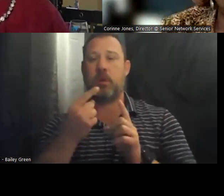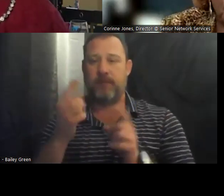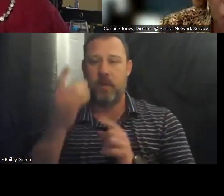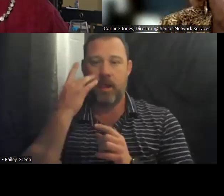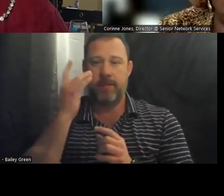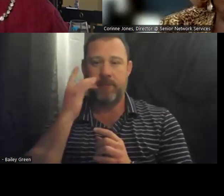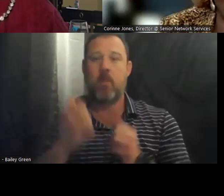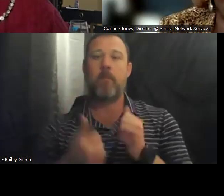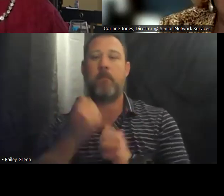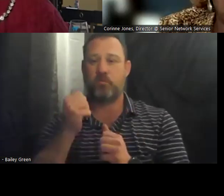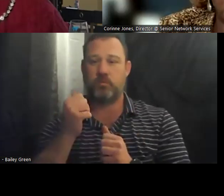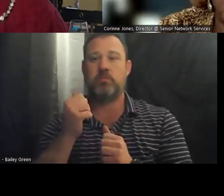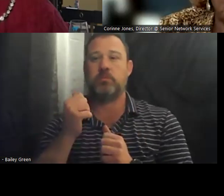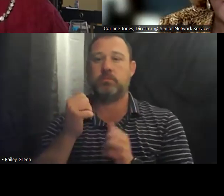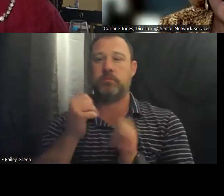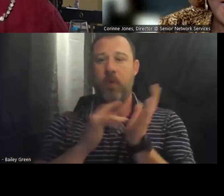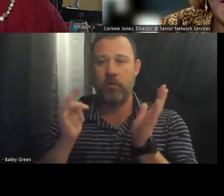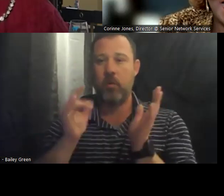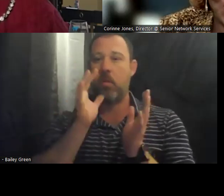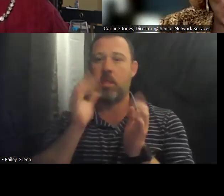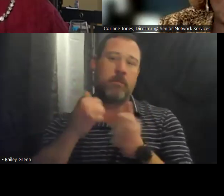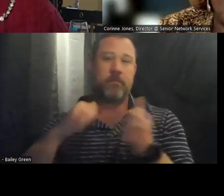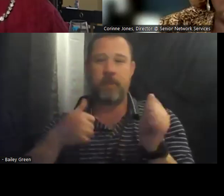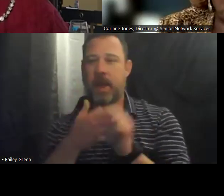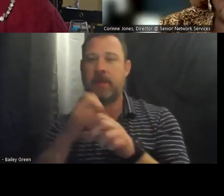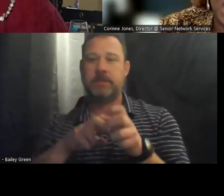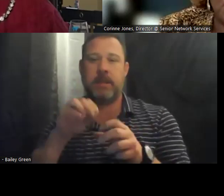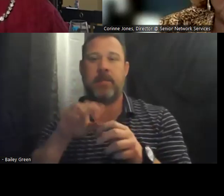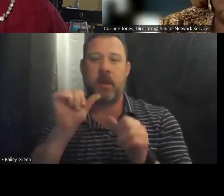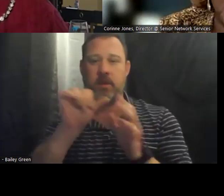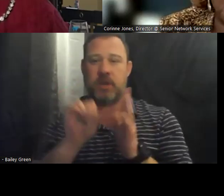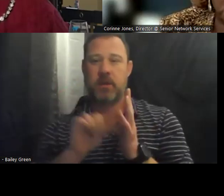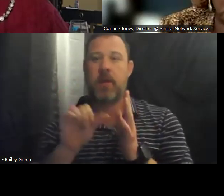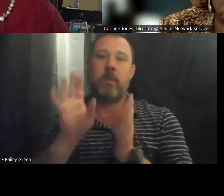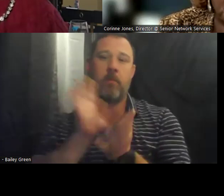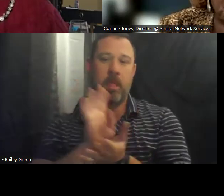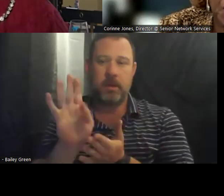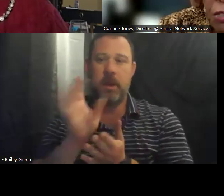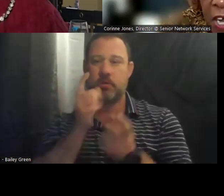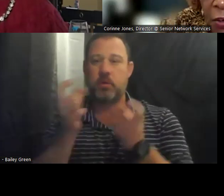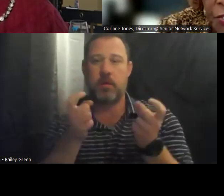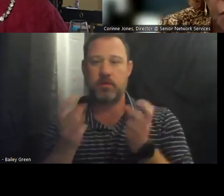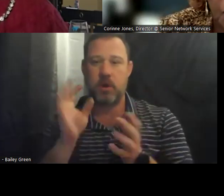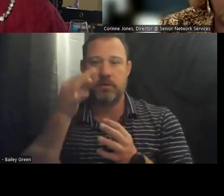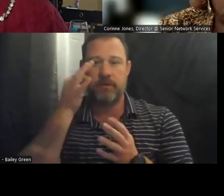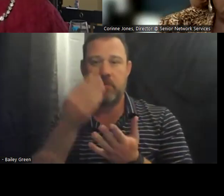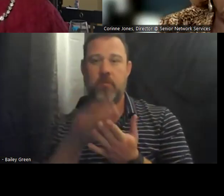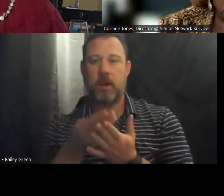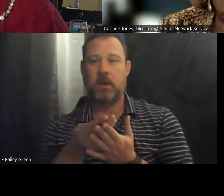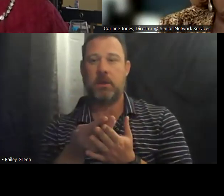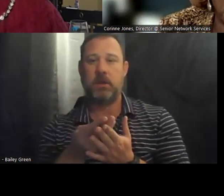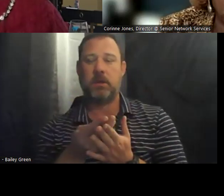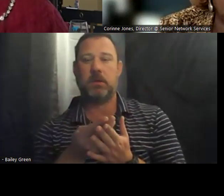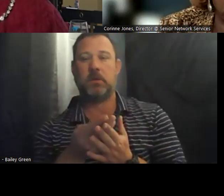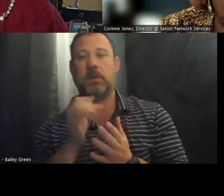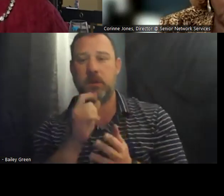California's most vulnerable will take a back seat in the agenda of the billionaires who are now in charge of the federal dollars we will need